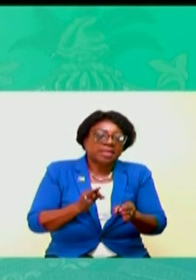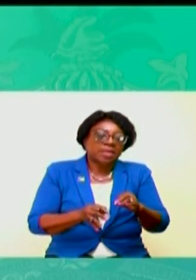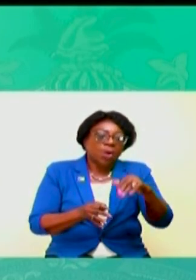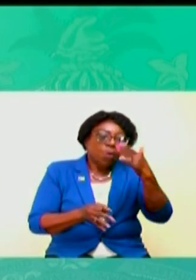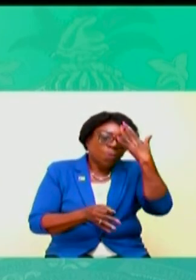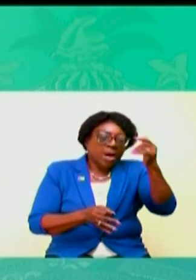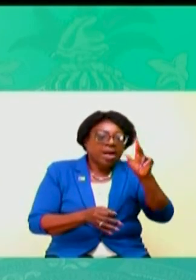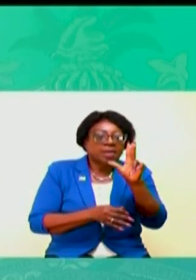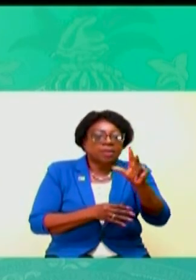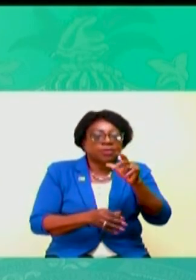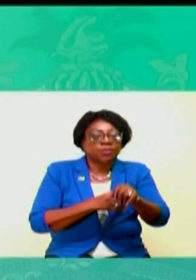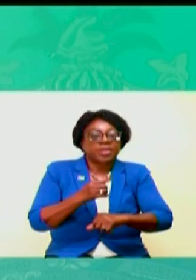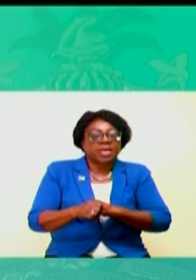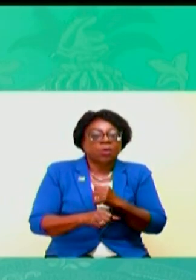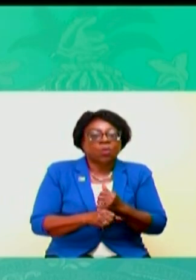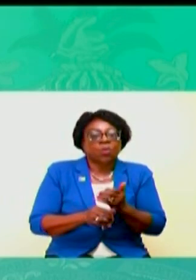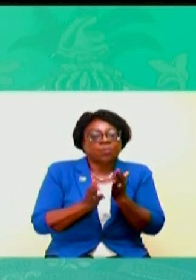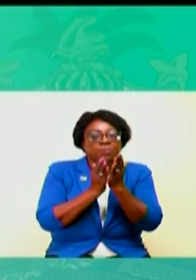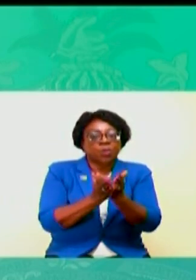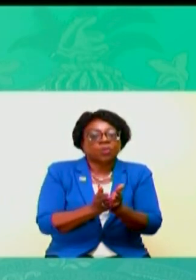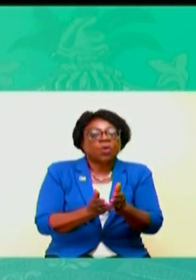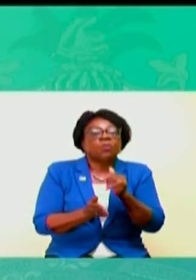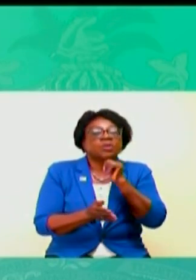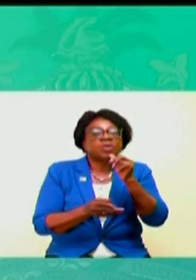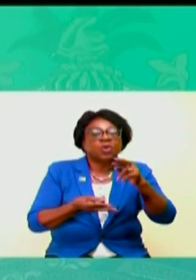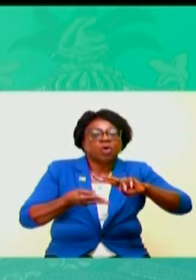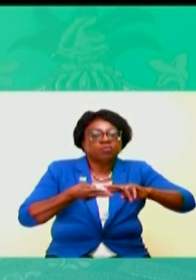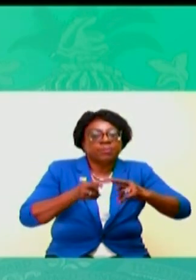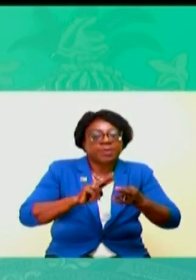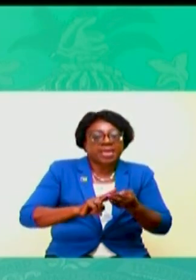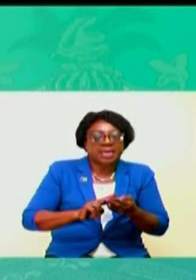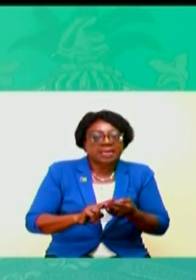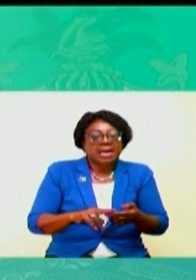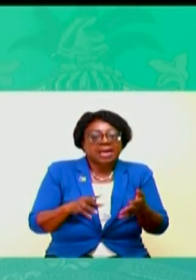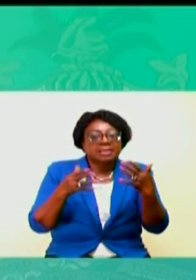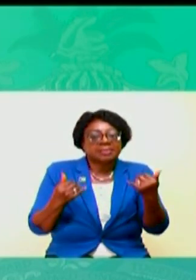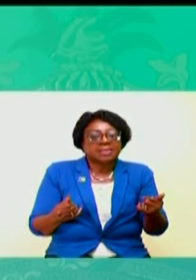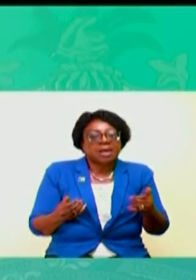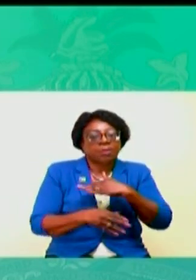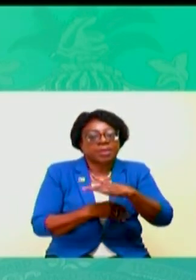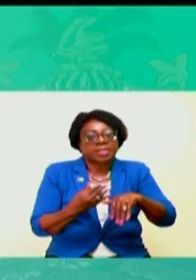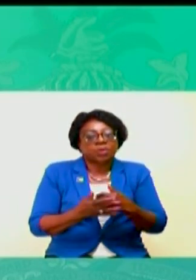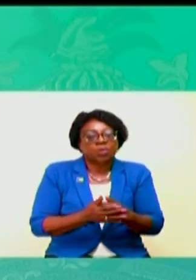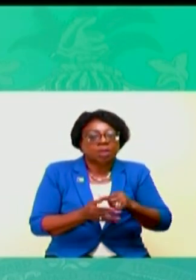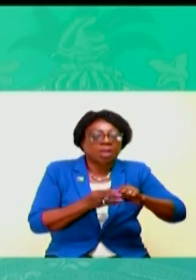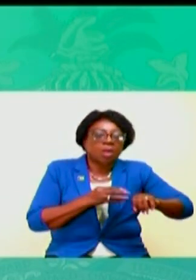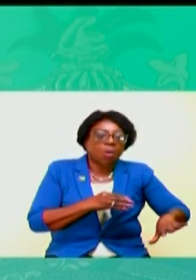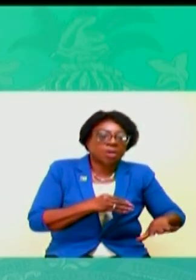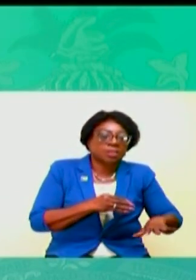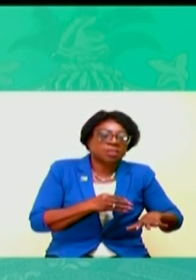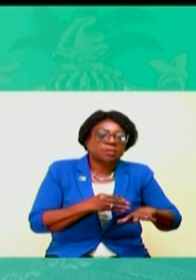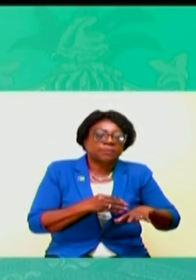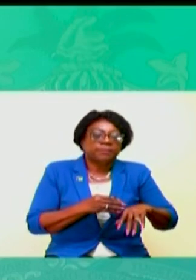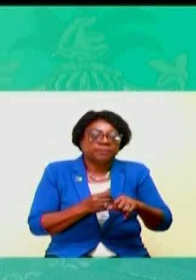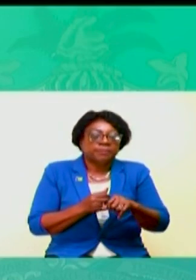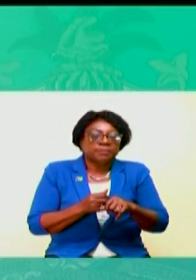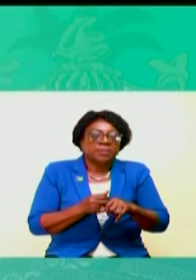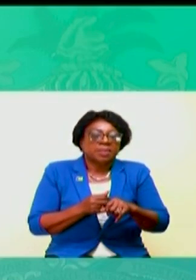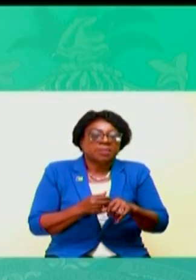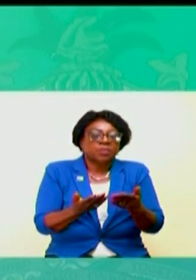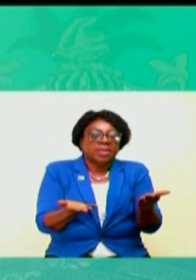vessel was not repaired and is now a total loss to taxpayers. Now here we are